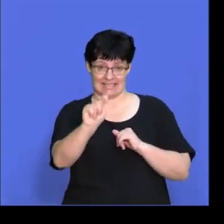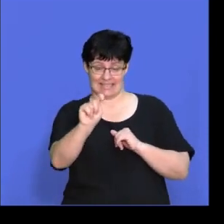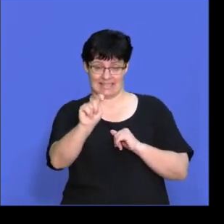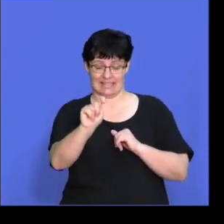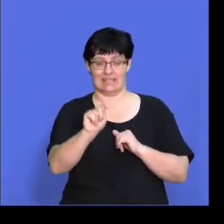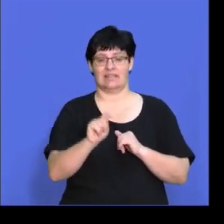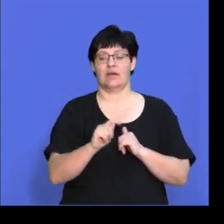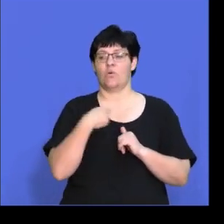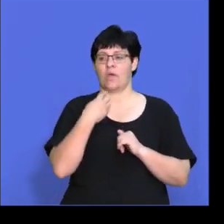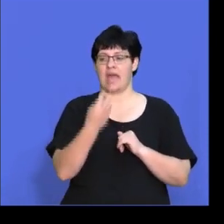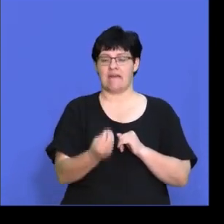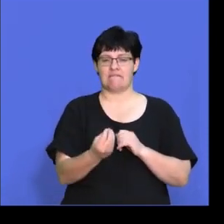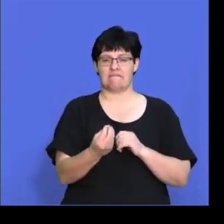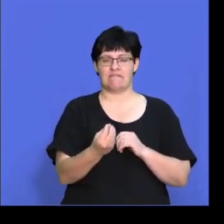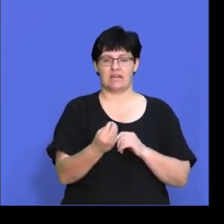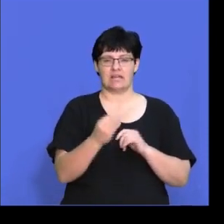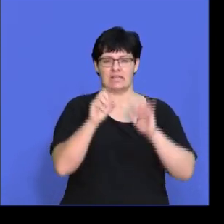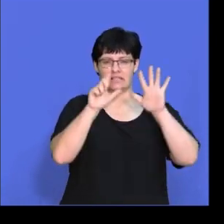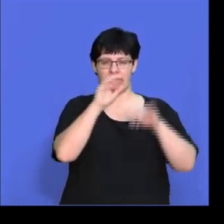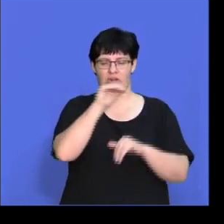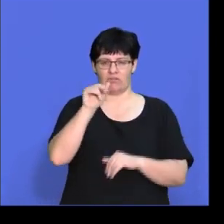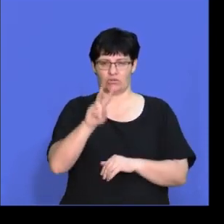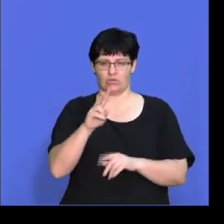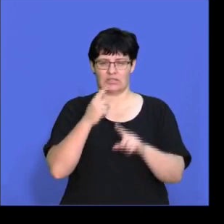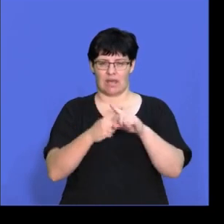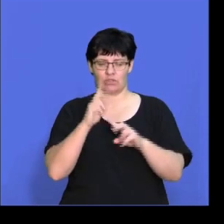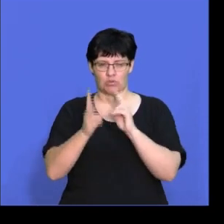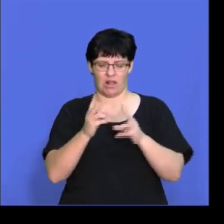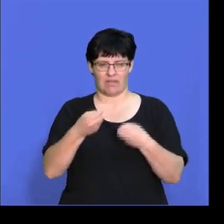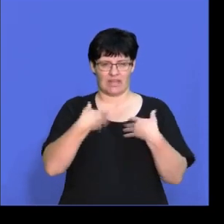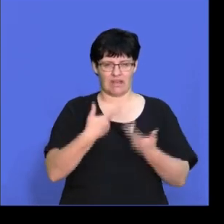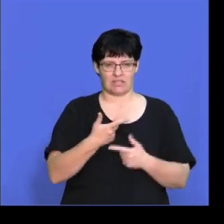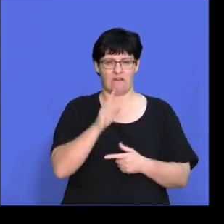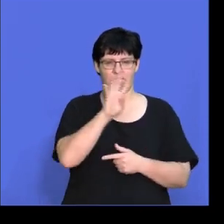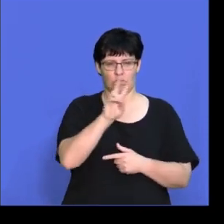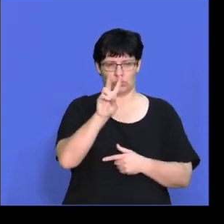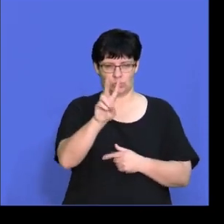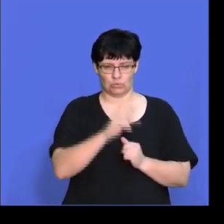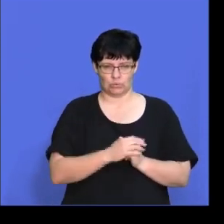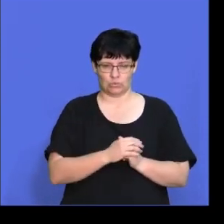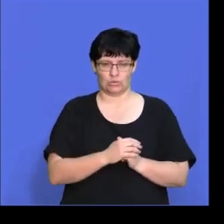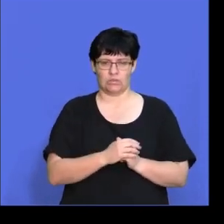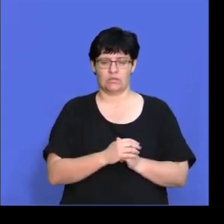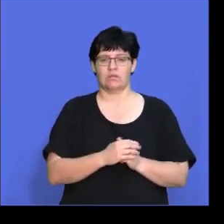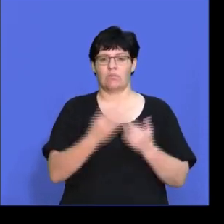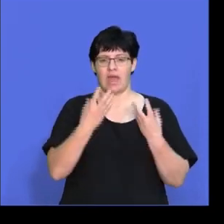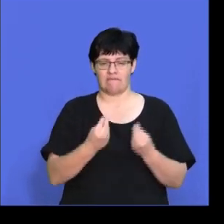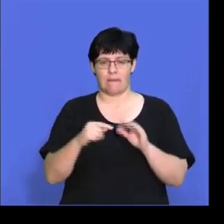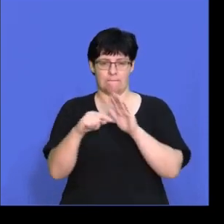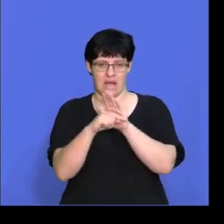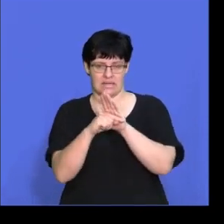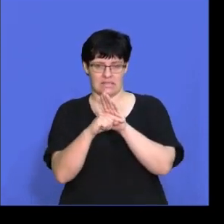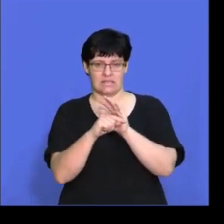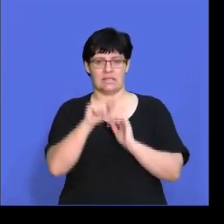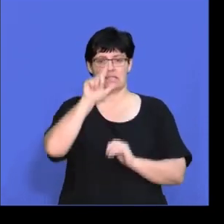6t. We have 7 over 2 times 12 gives us 42. And then we